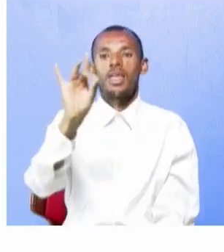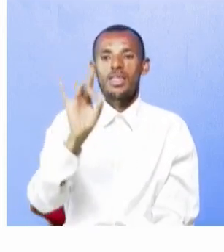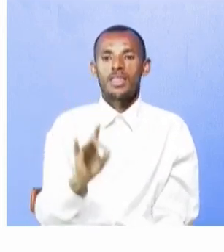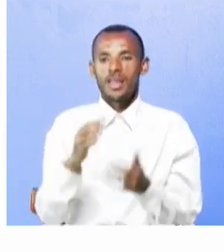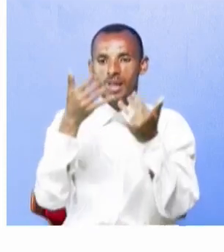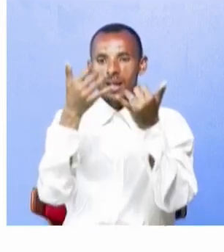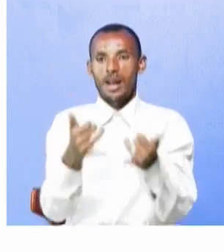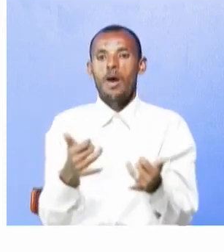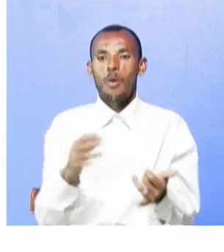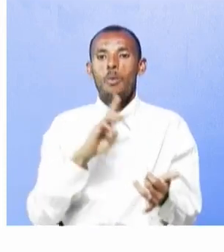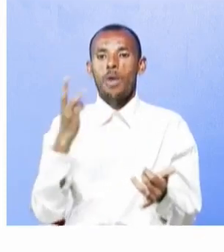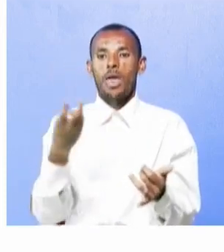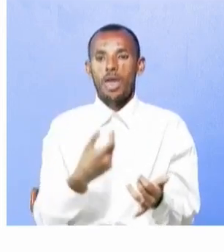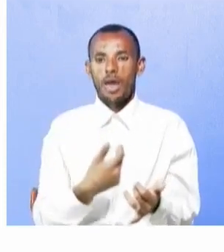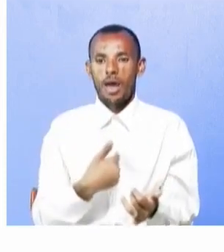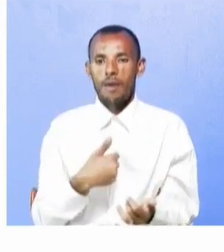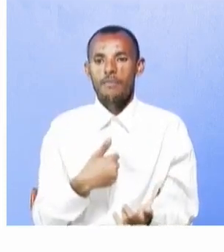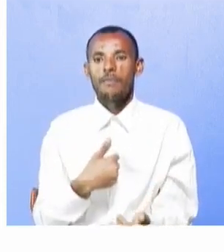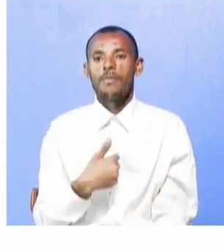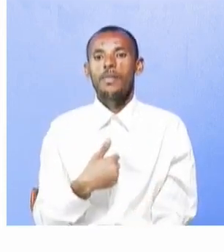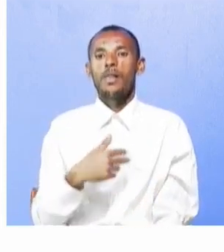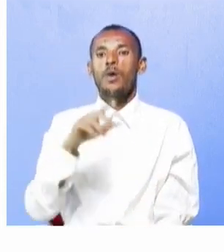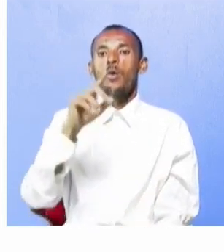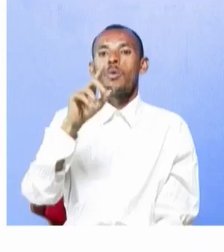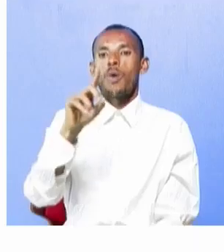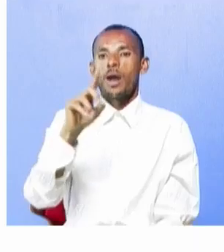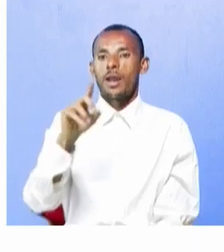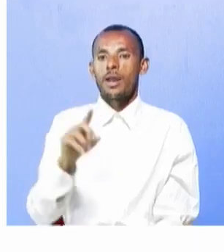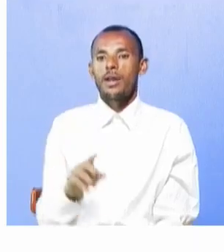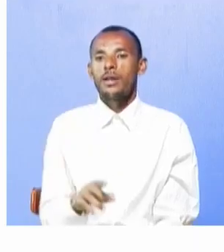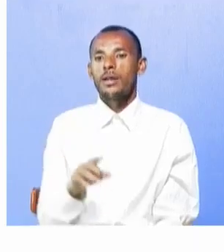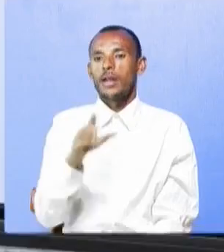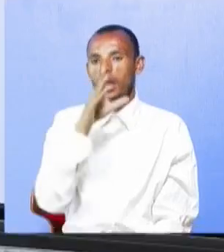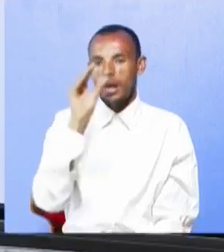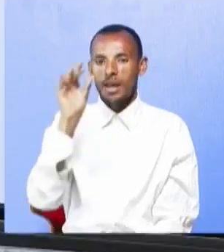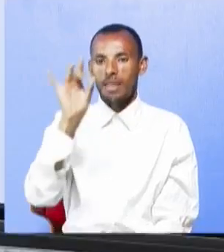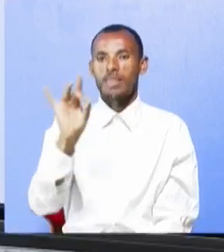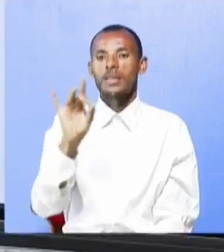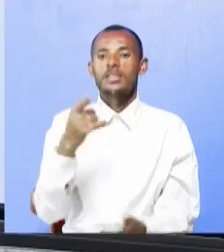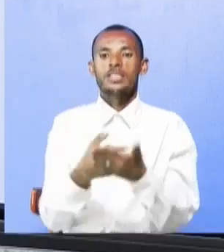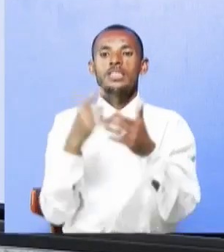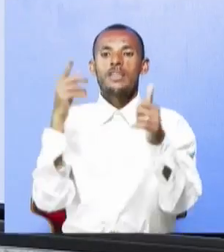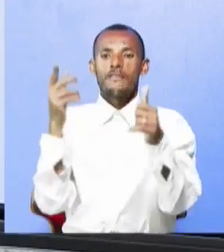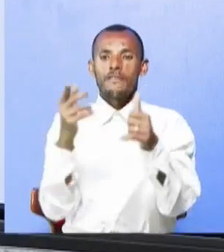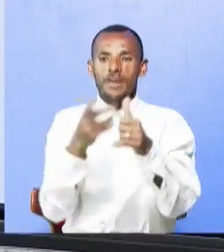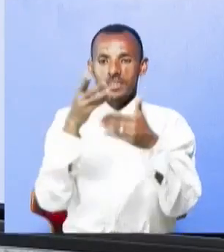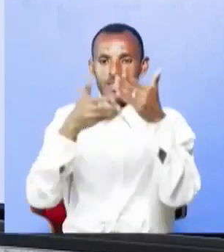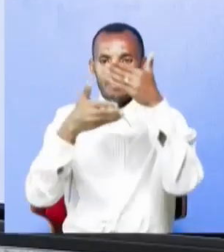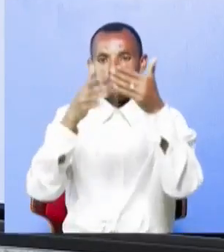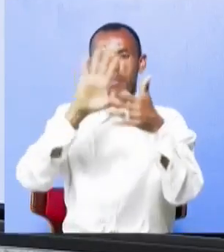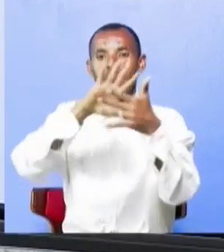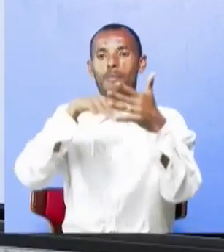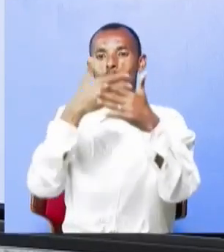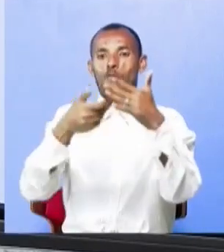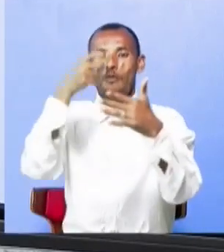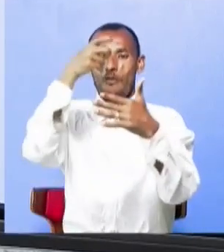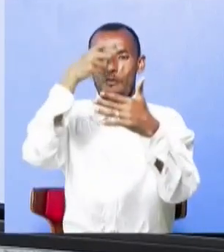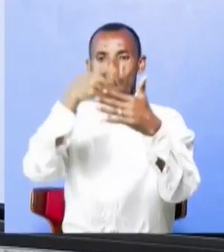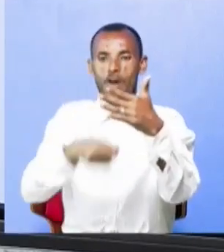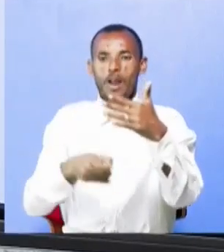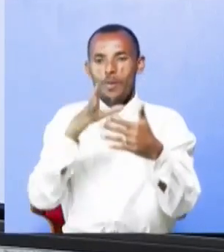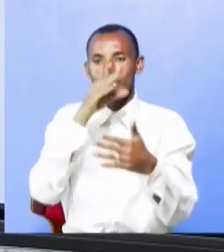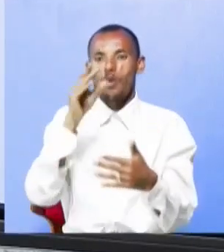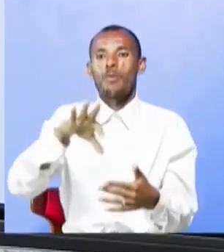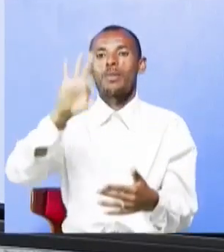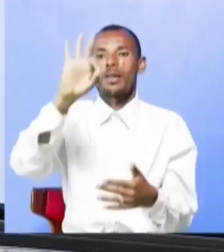Now we have 1, 8. Okay, this is the first step. Construct table of values and